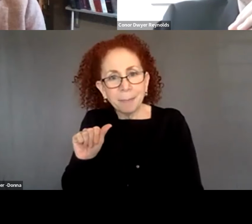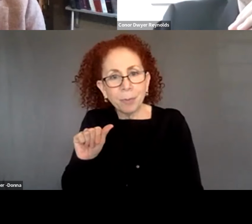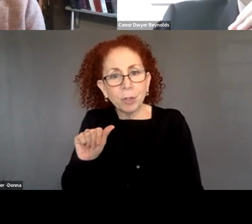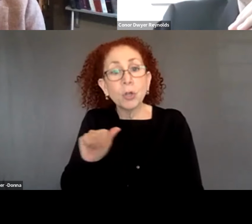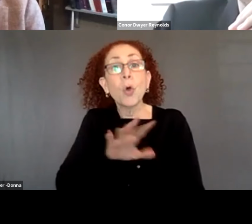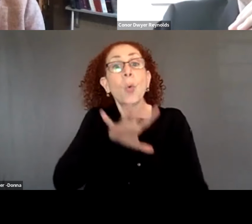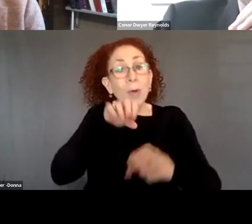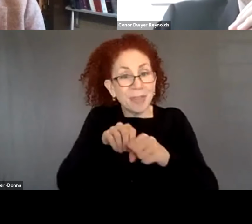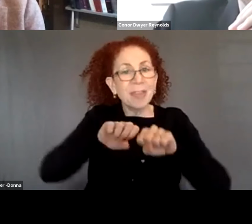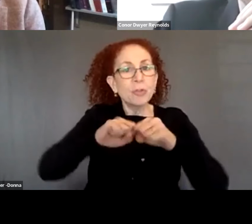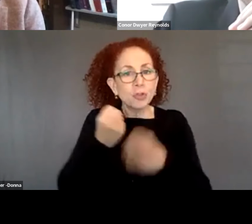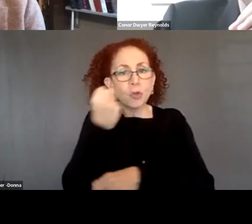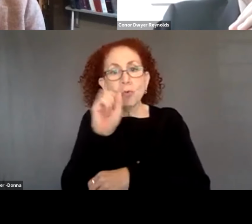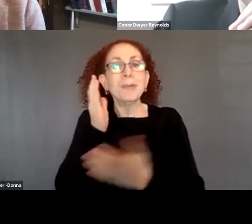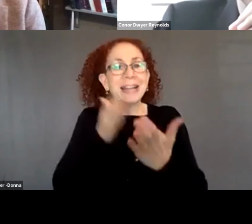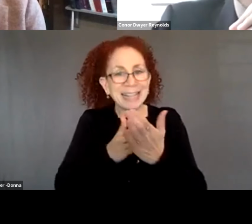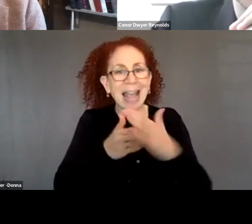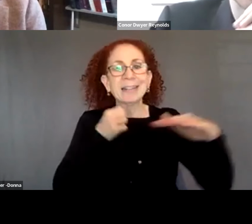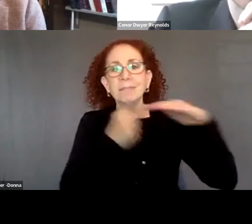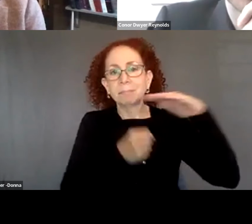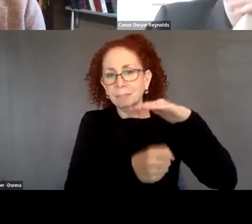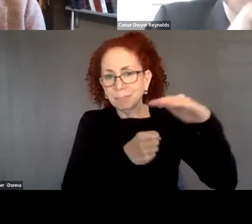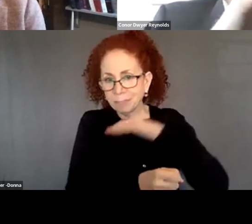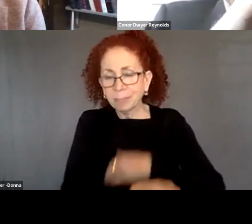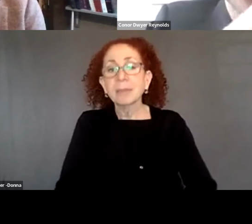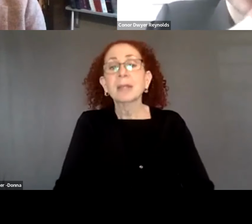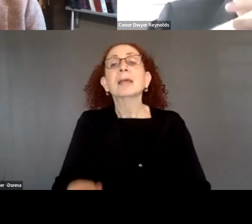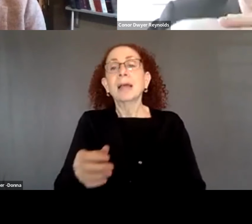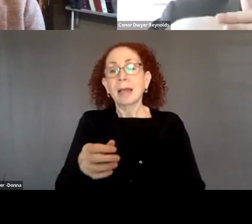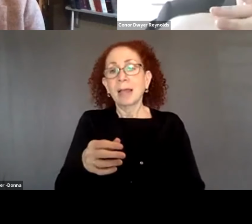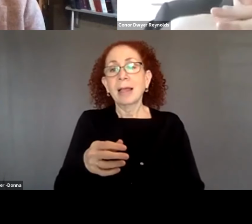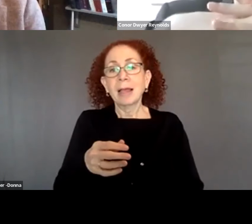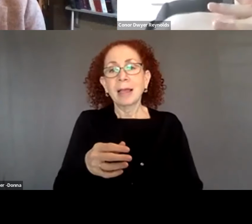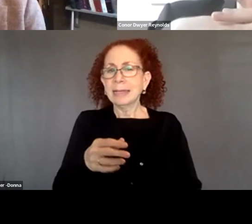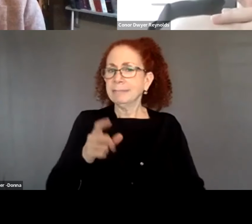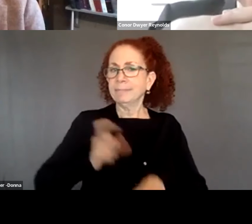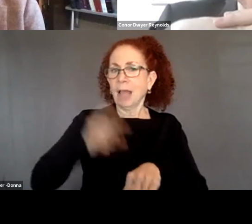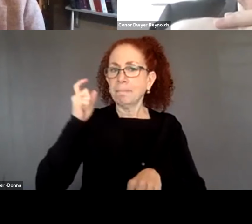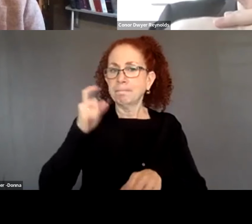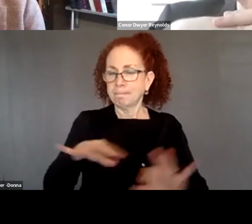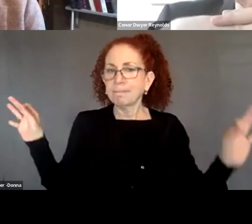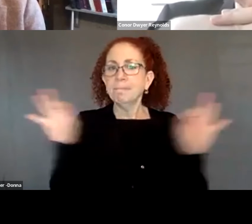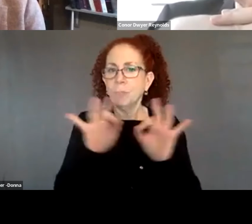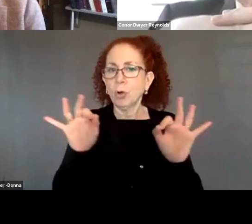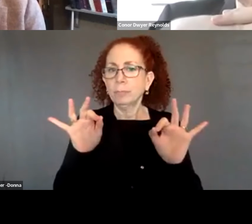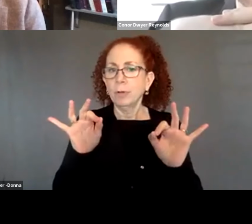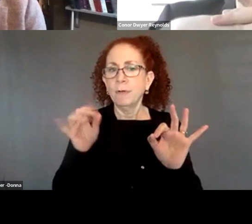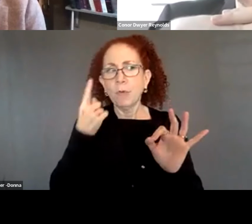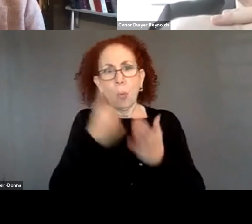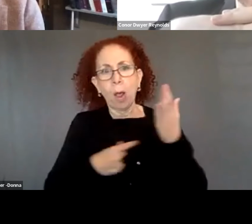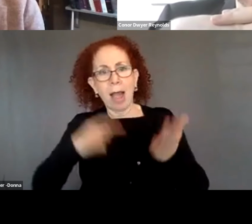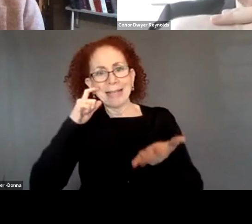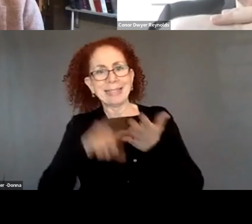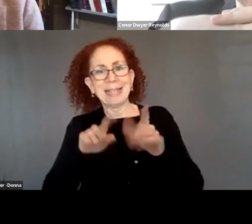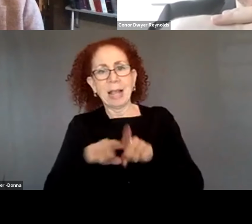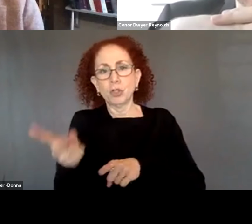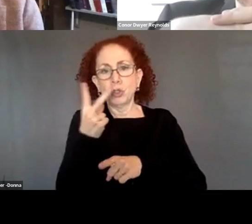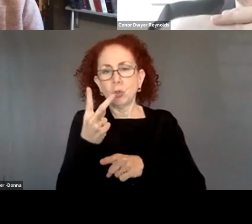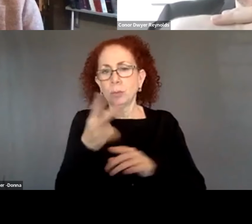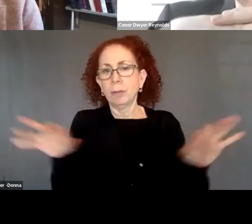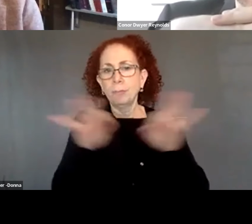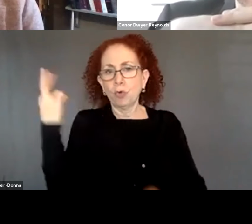movement against mass incarceration and mass criminalization is timely and important for what I see to be 2 primary